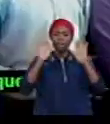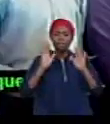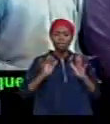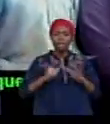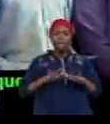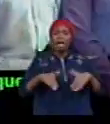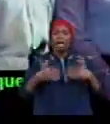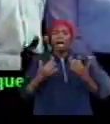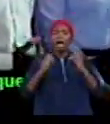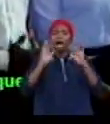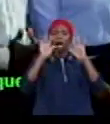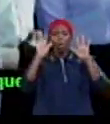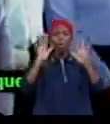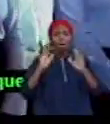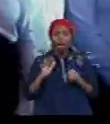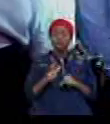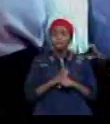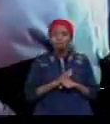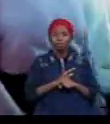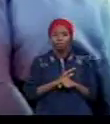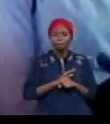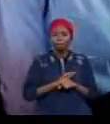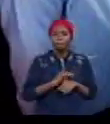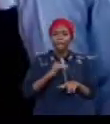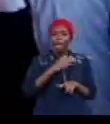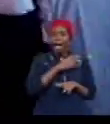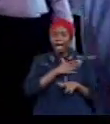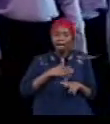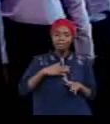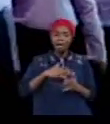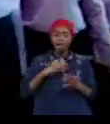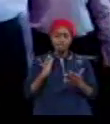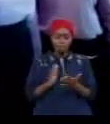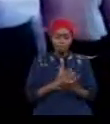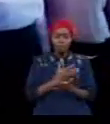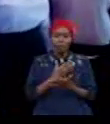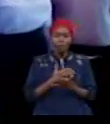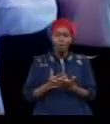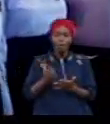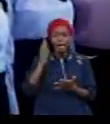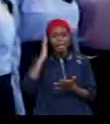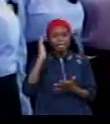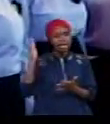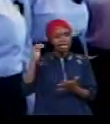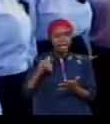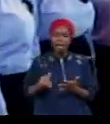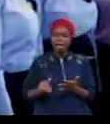Yeah.